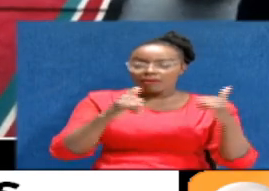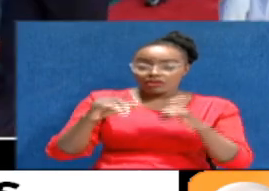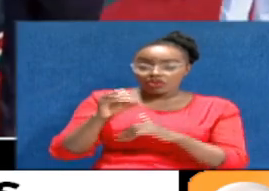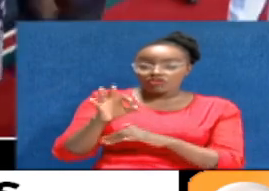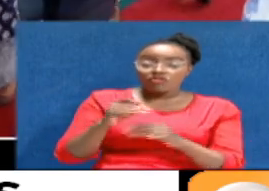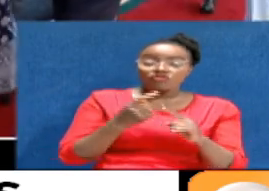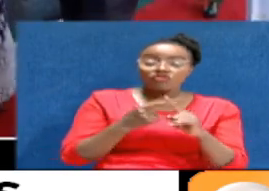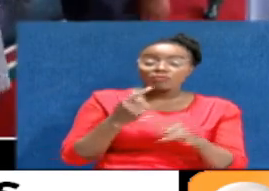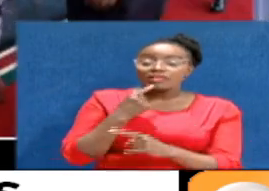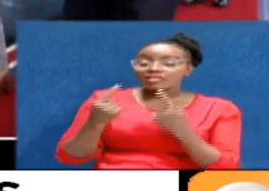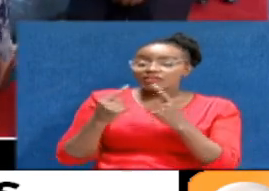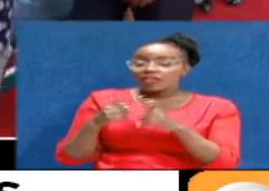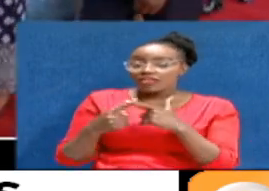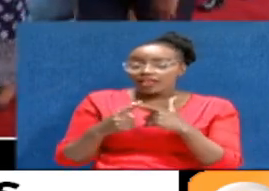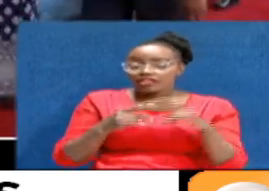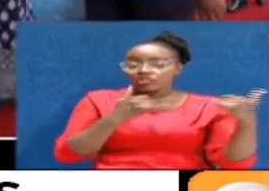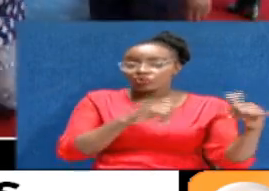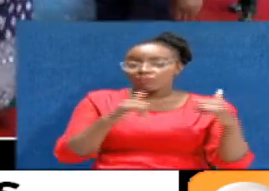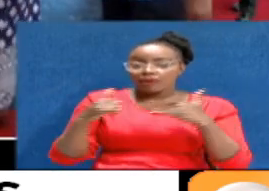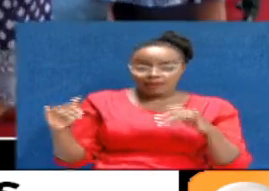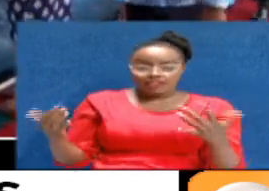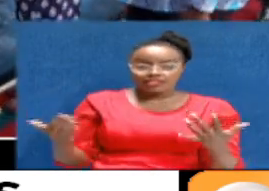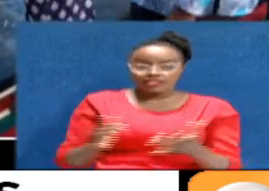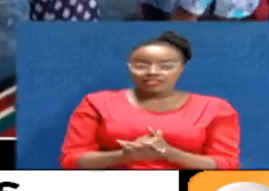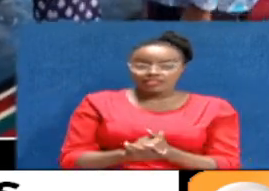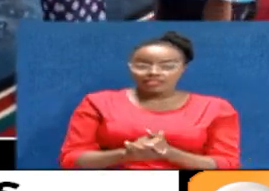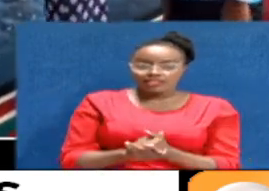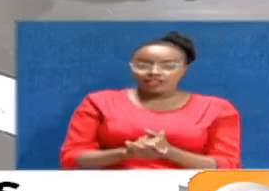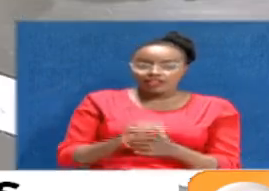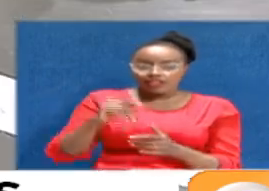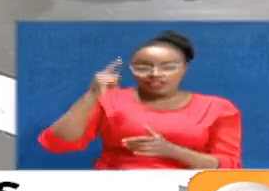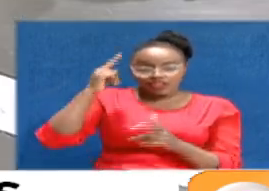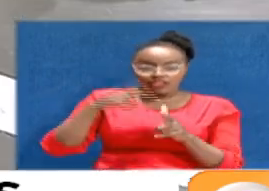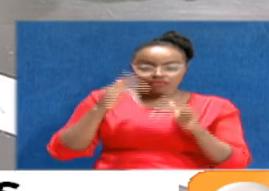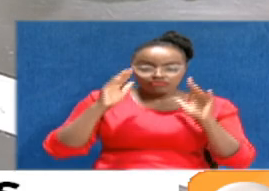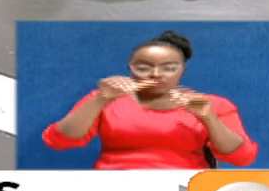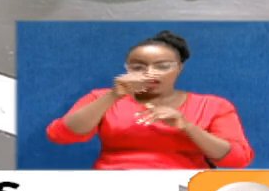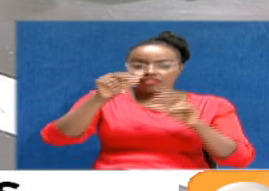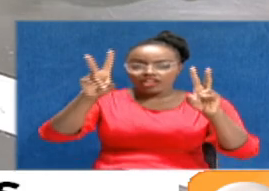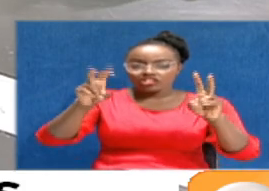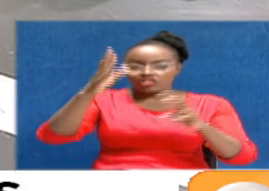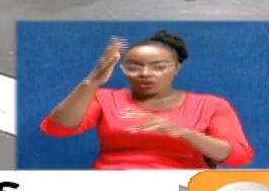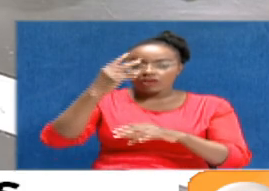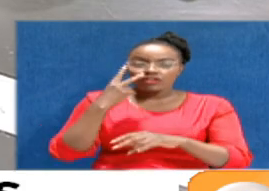From kusema to now kutenda. Nafikiri tugeukie maswala